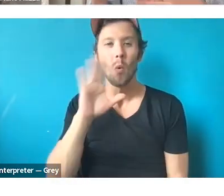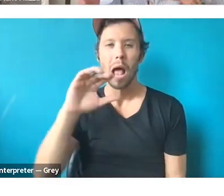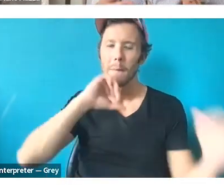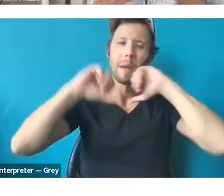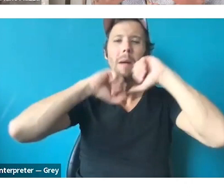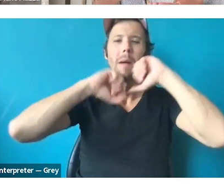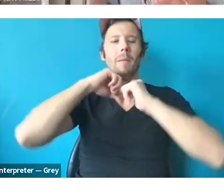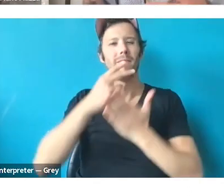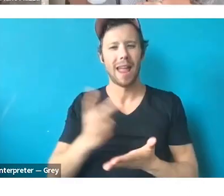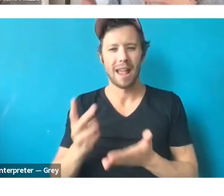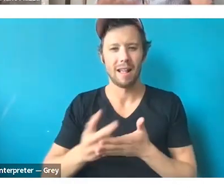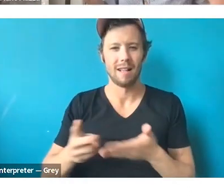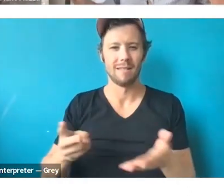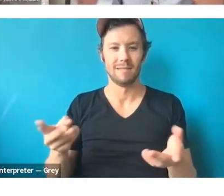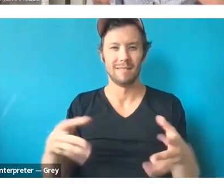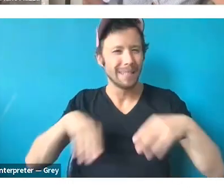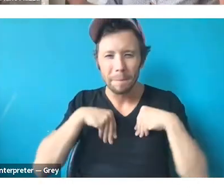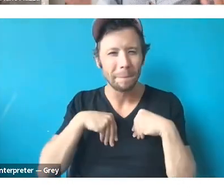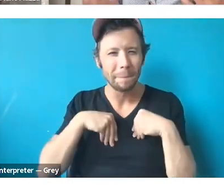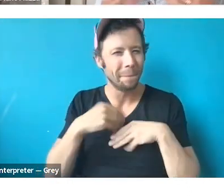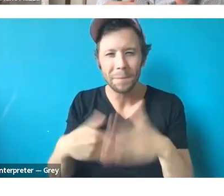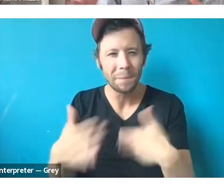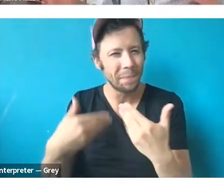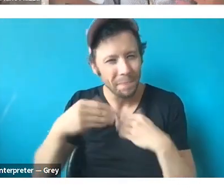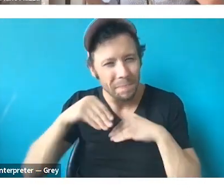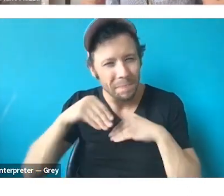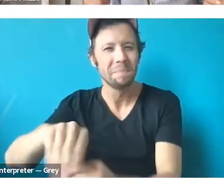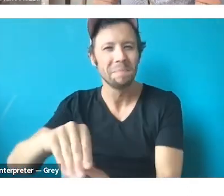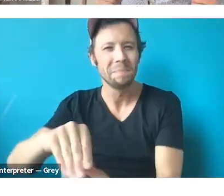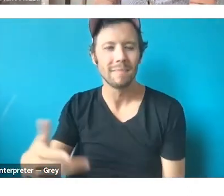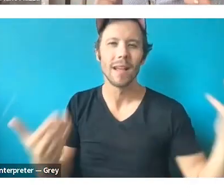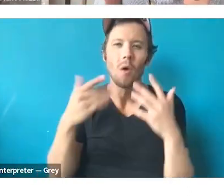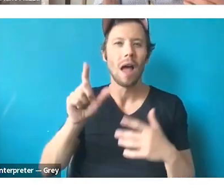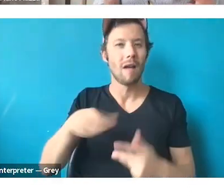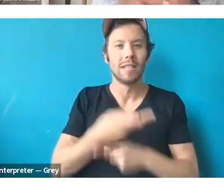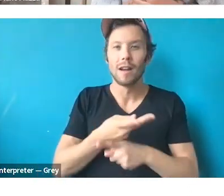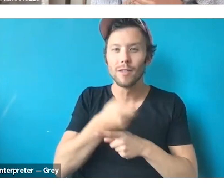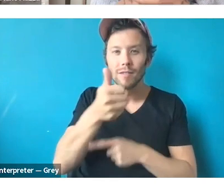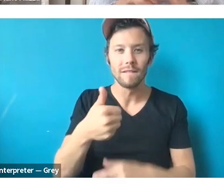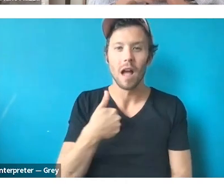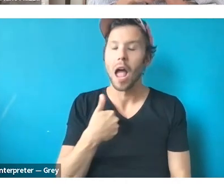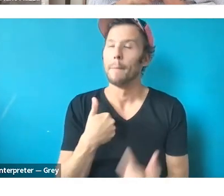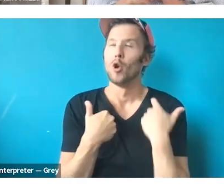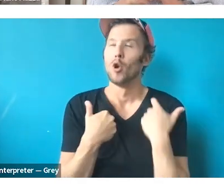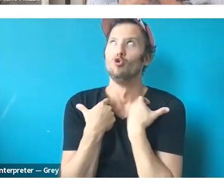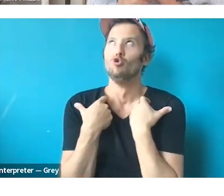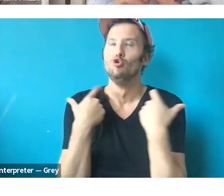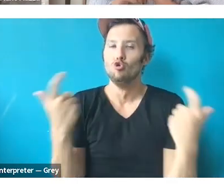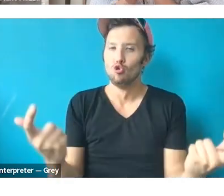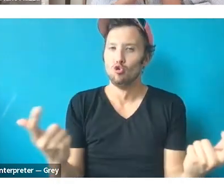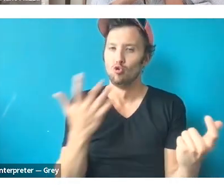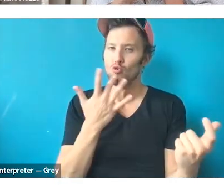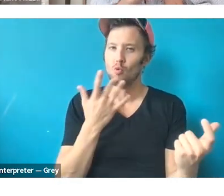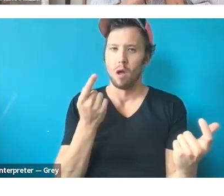just got to keep going, right? So it's like nourishing yourself when you need to, taking breaks. I'm like a big walker. I